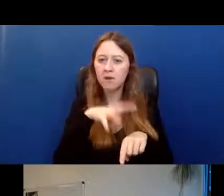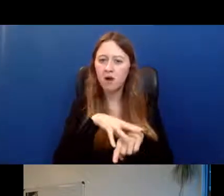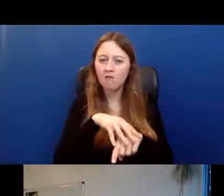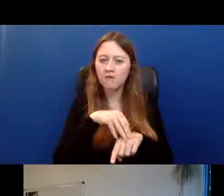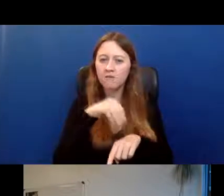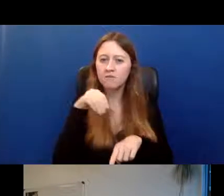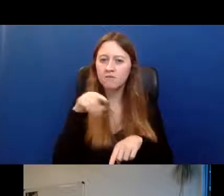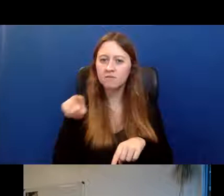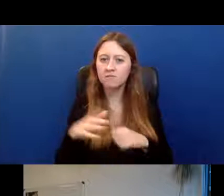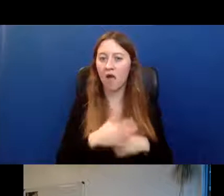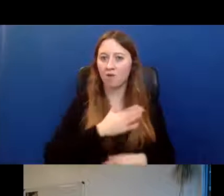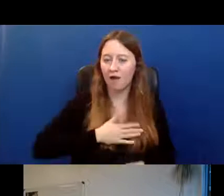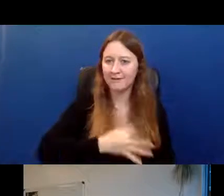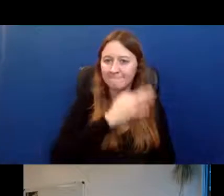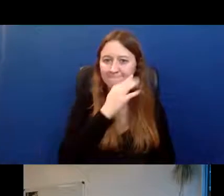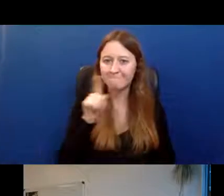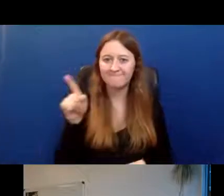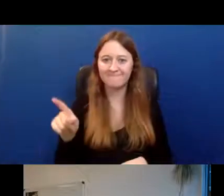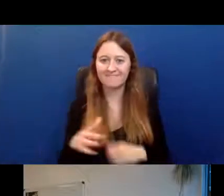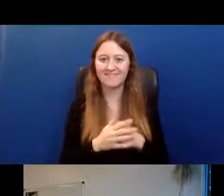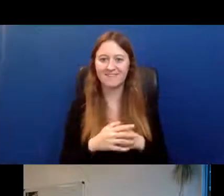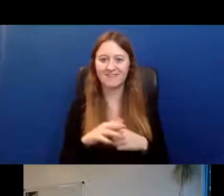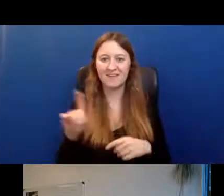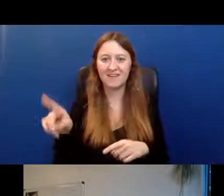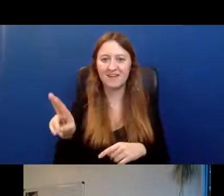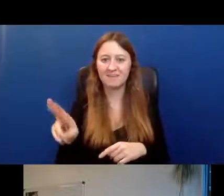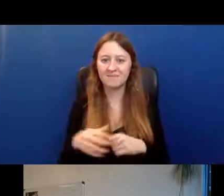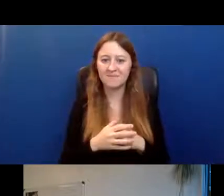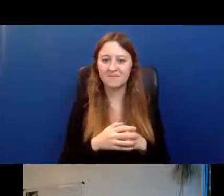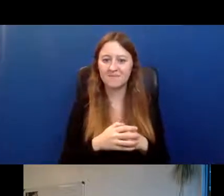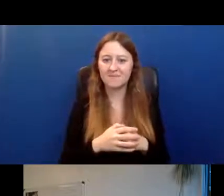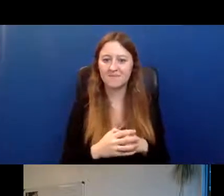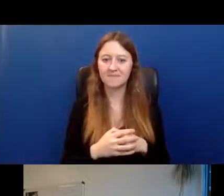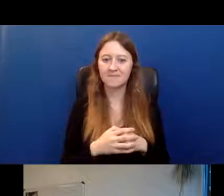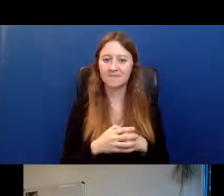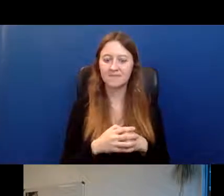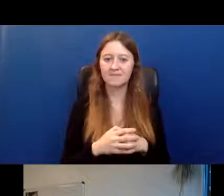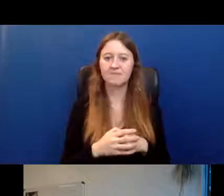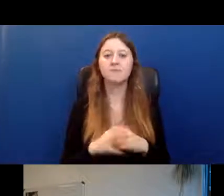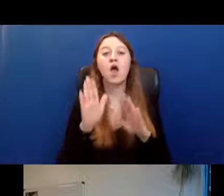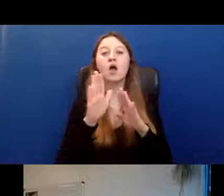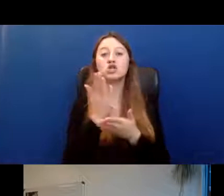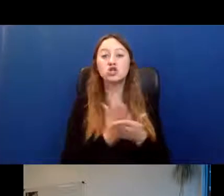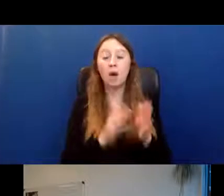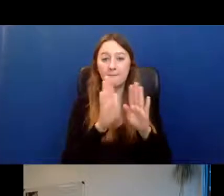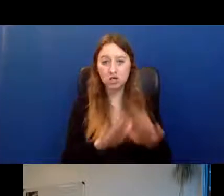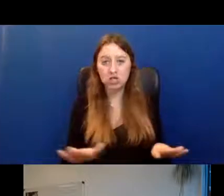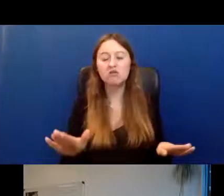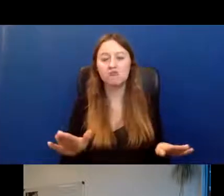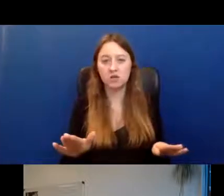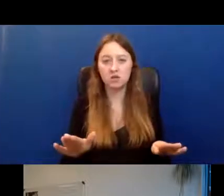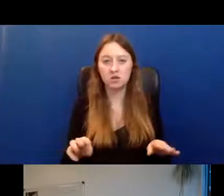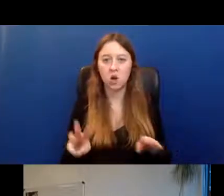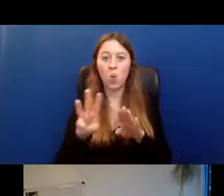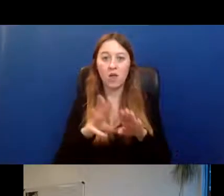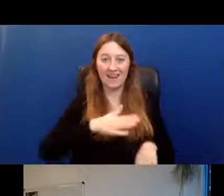Sorry. I can't hear it. Can you? Yeah. some children, even within